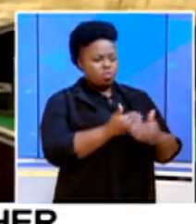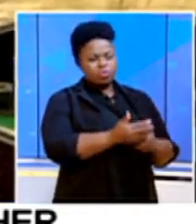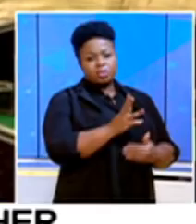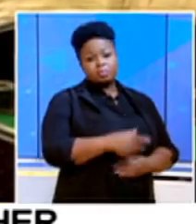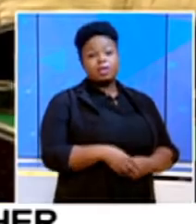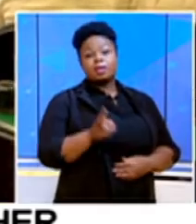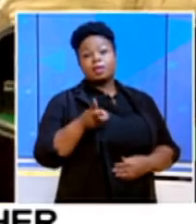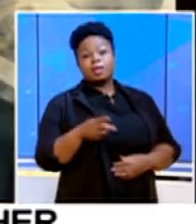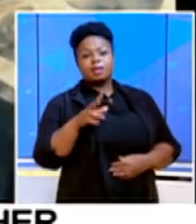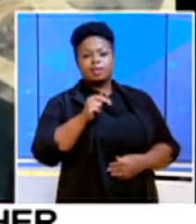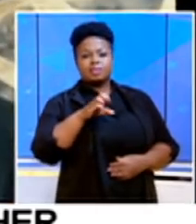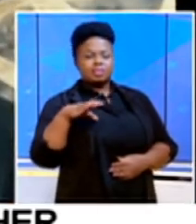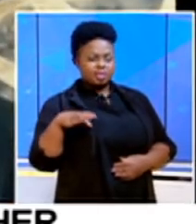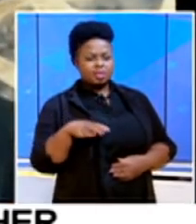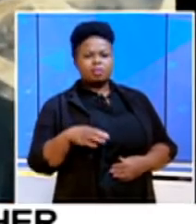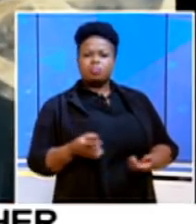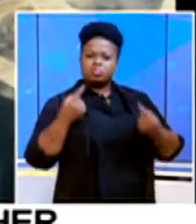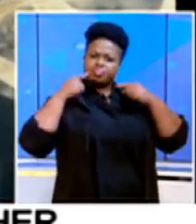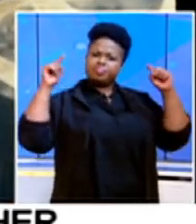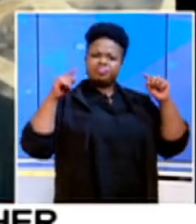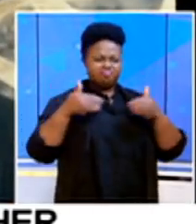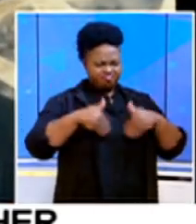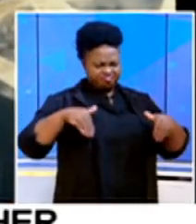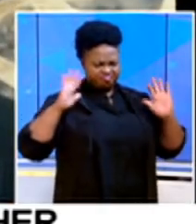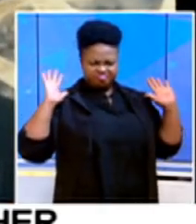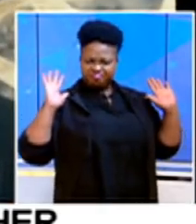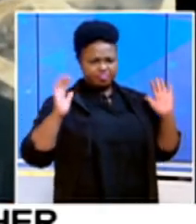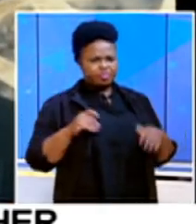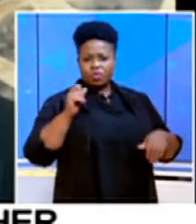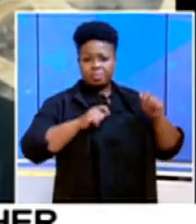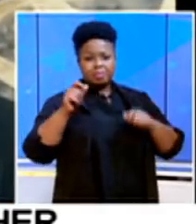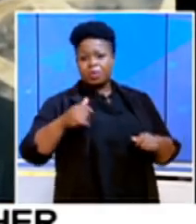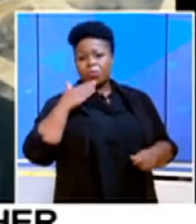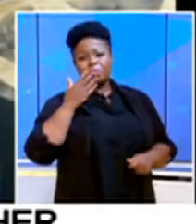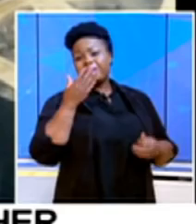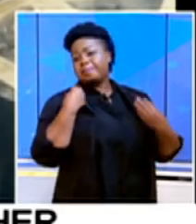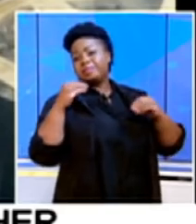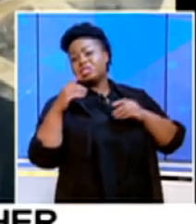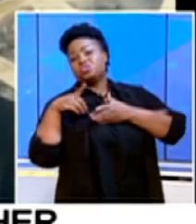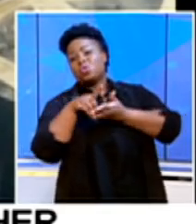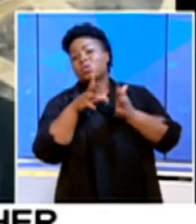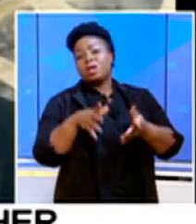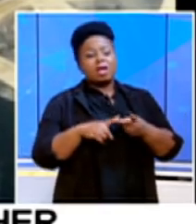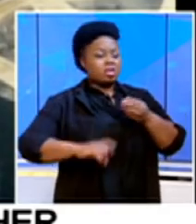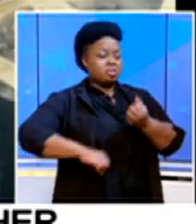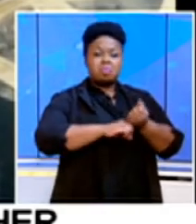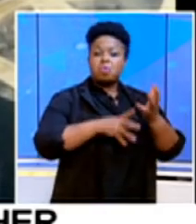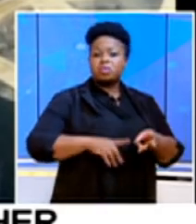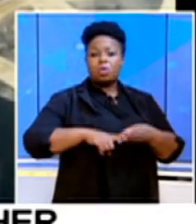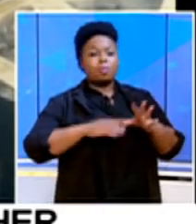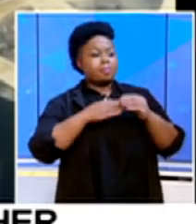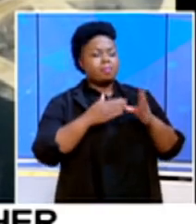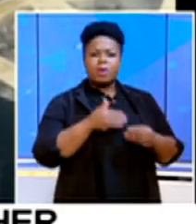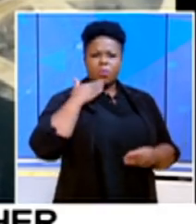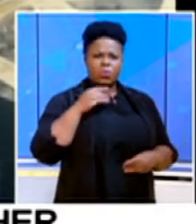the ANC, we publicly dissociate ourselves from anyone, whether business donor, supporter or member, accused